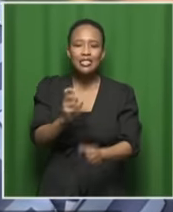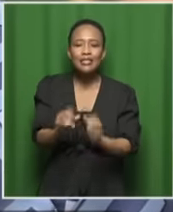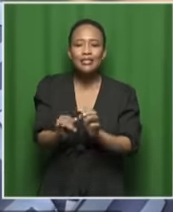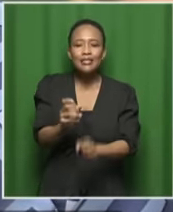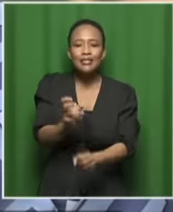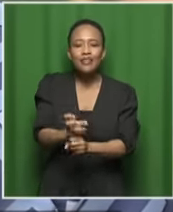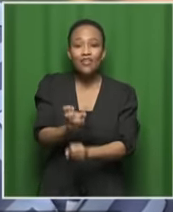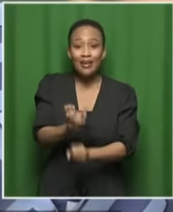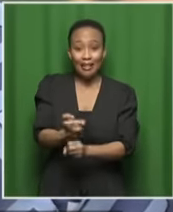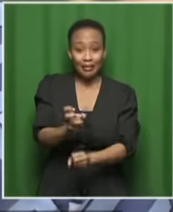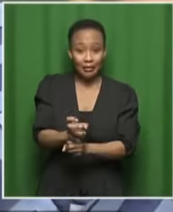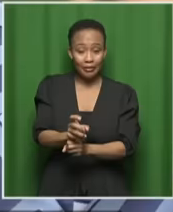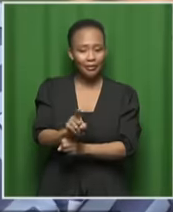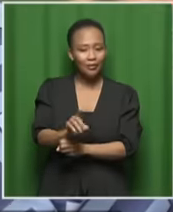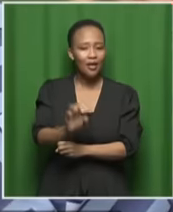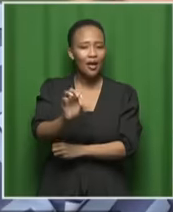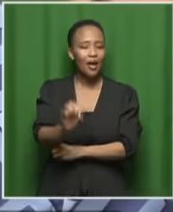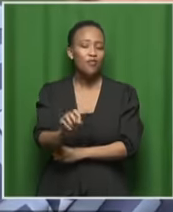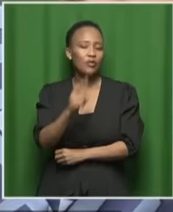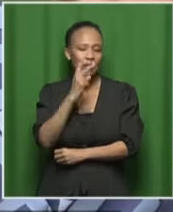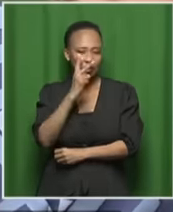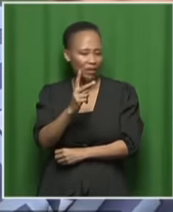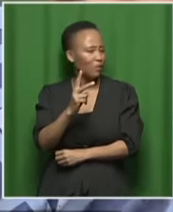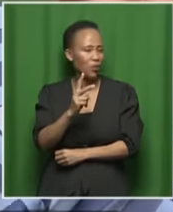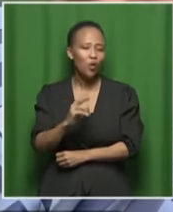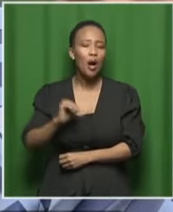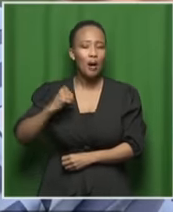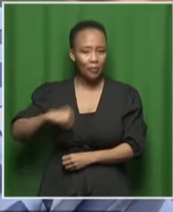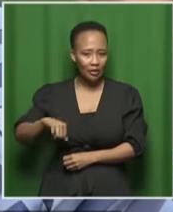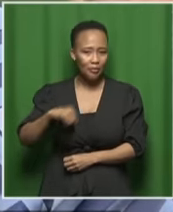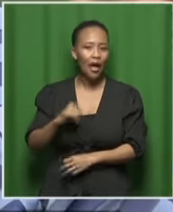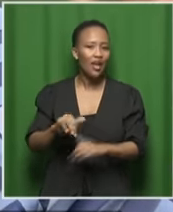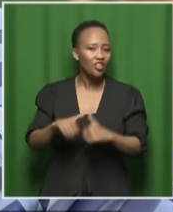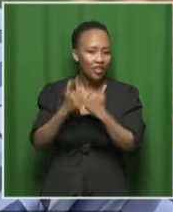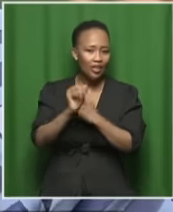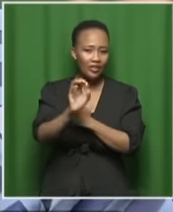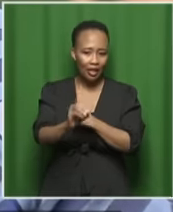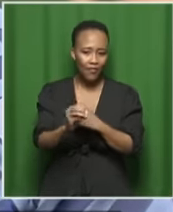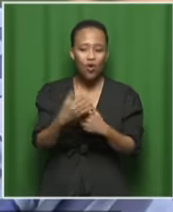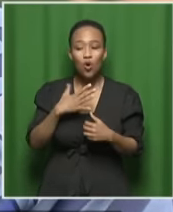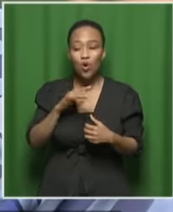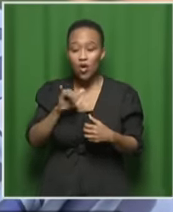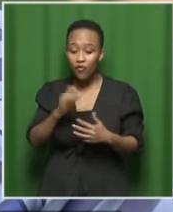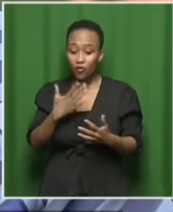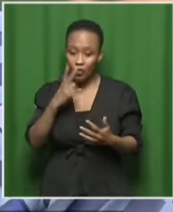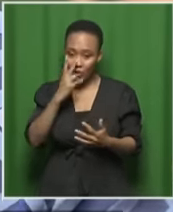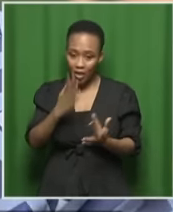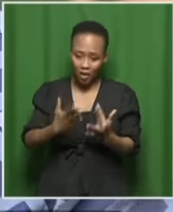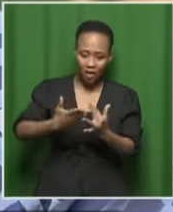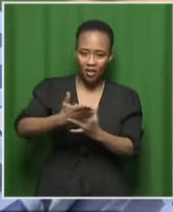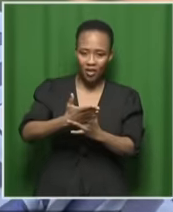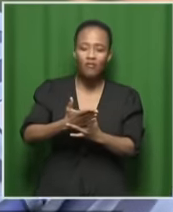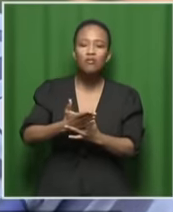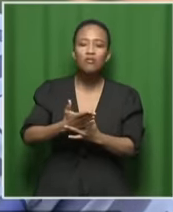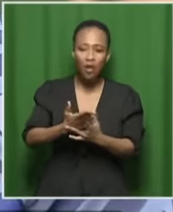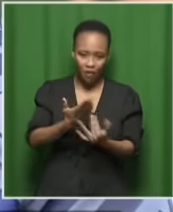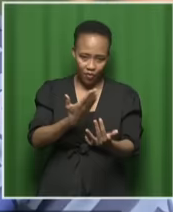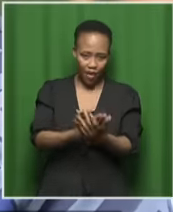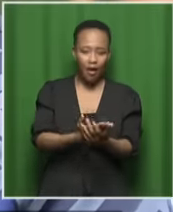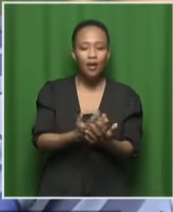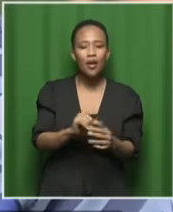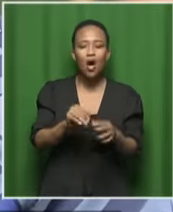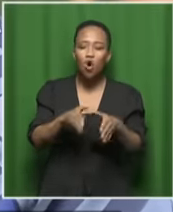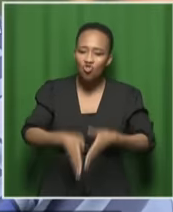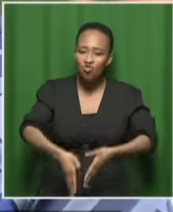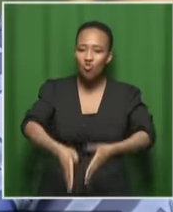particular municipality is going through. We are supporting them, we're giving guidance where we can intervene, we'll intervene. We've chosen the area of roads, we've chosen the area